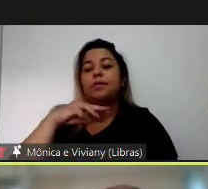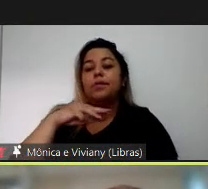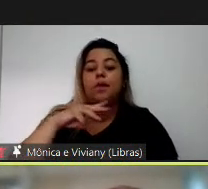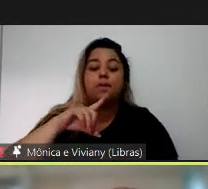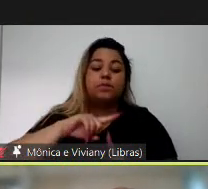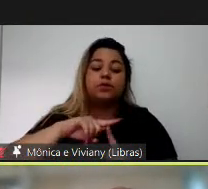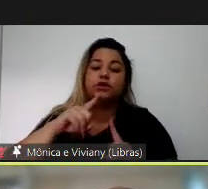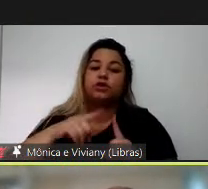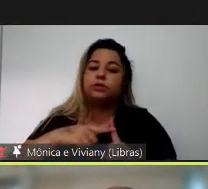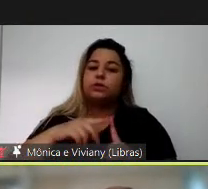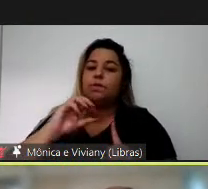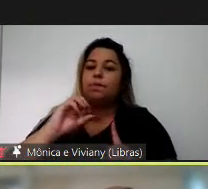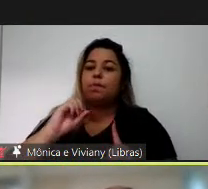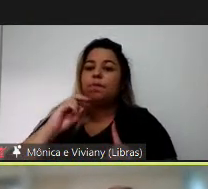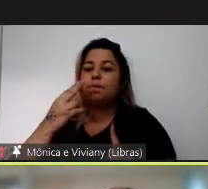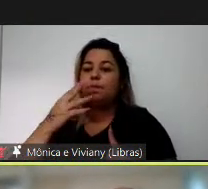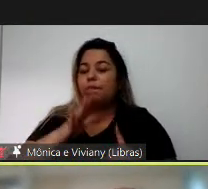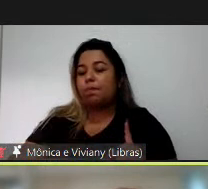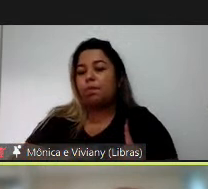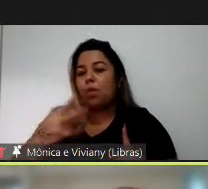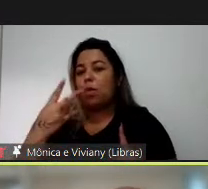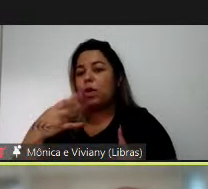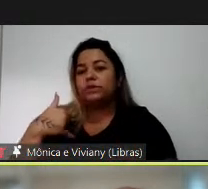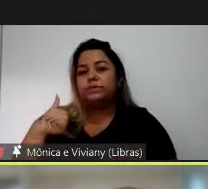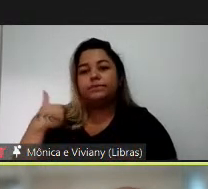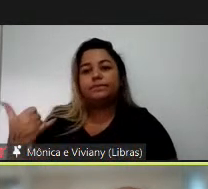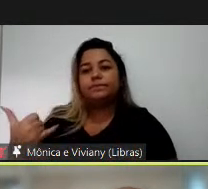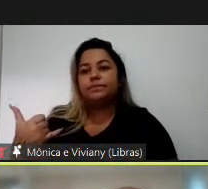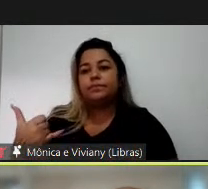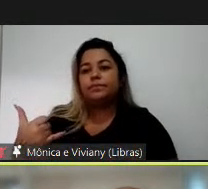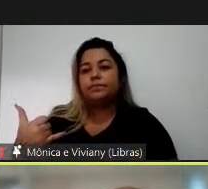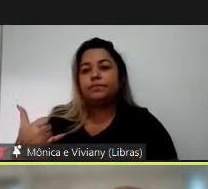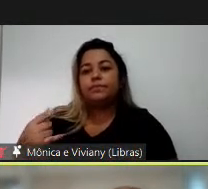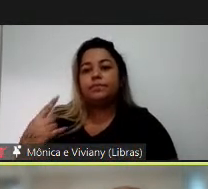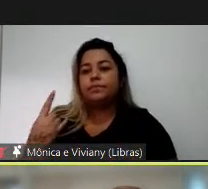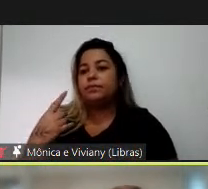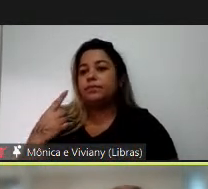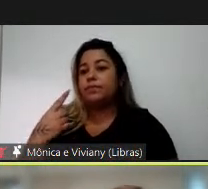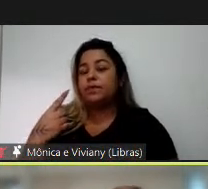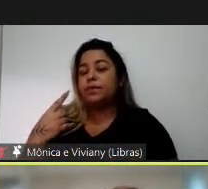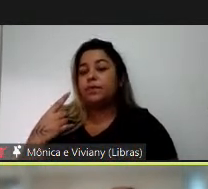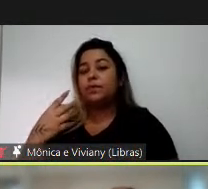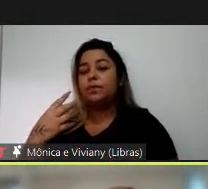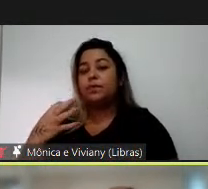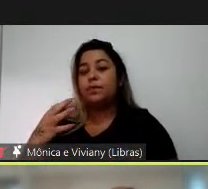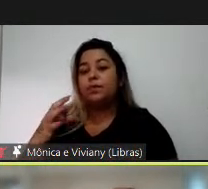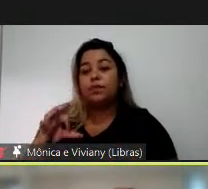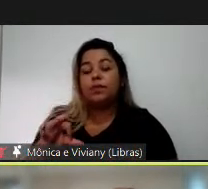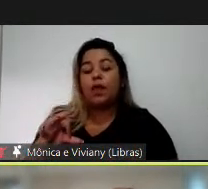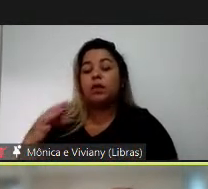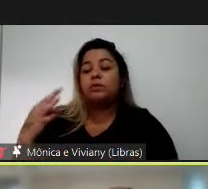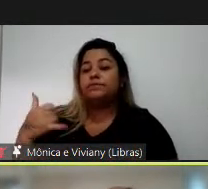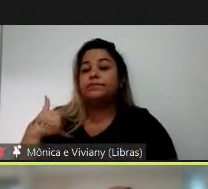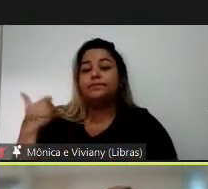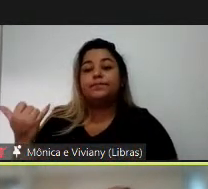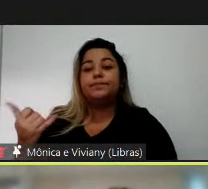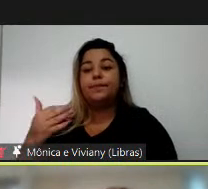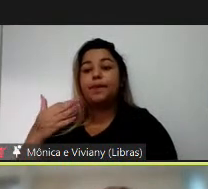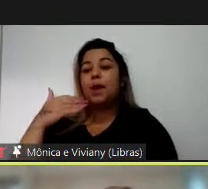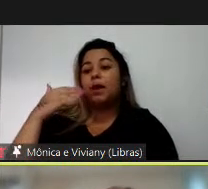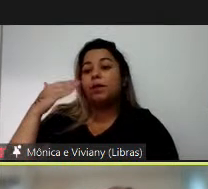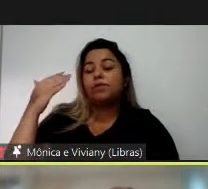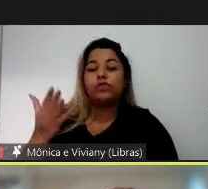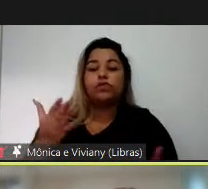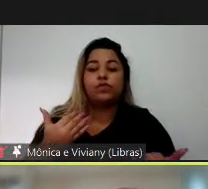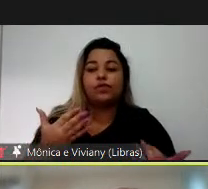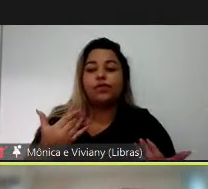is, for example, a pregnant woman, a young child, a person with has 19 years old, an